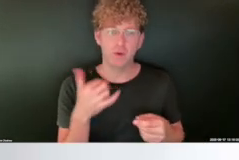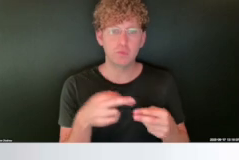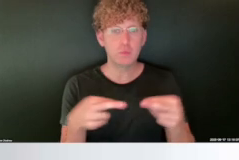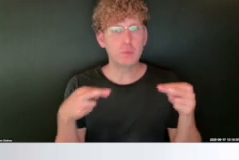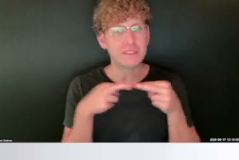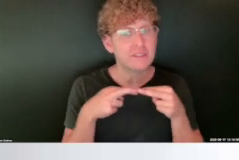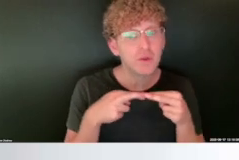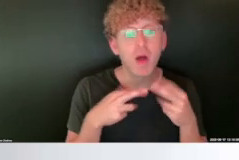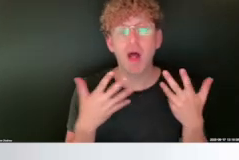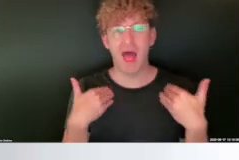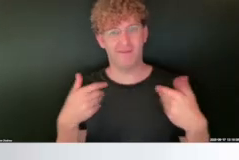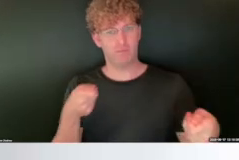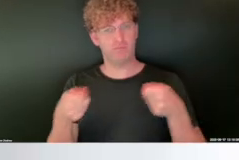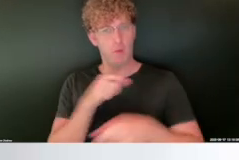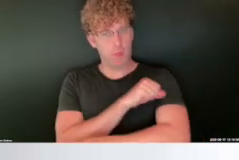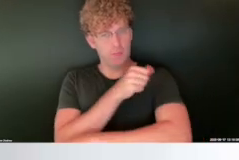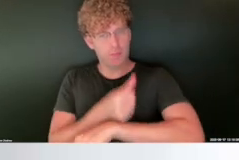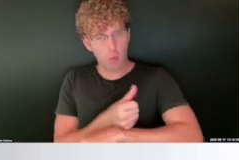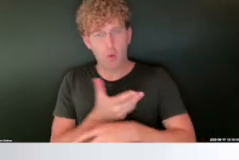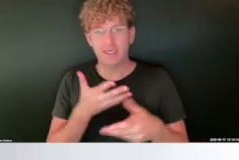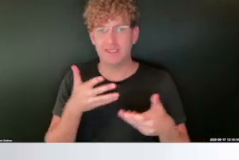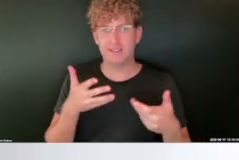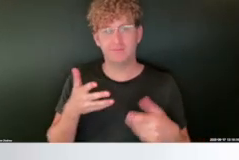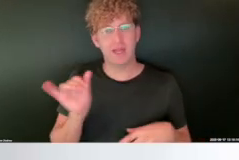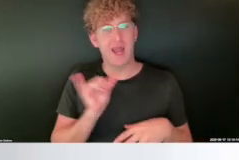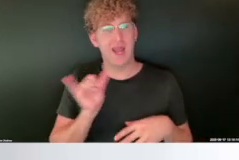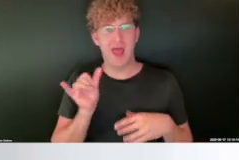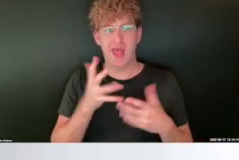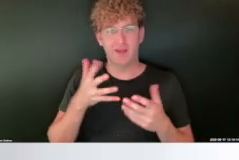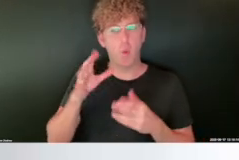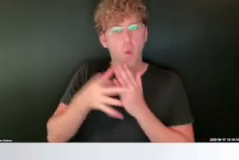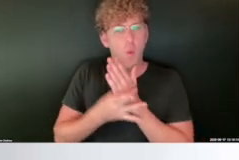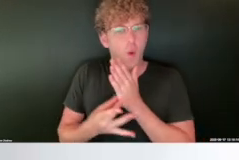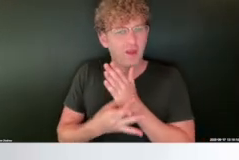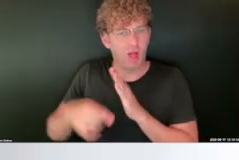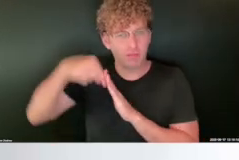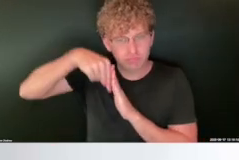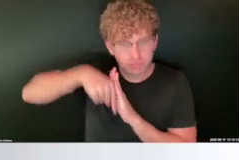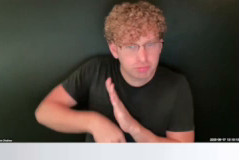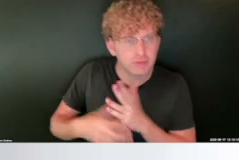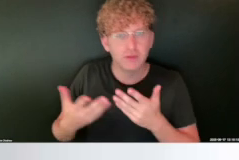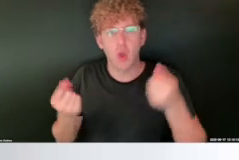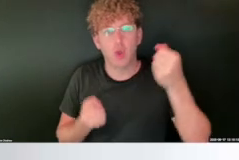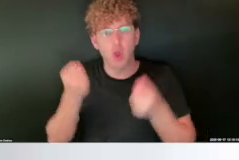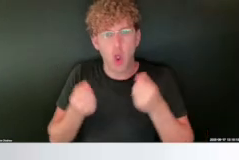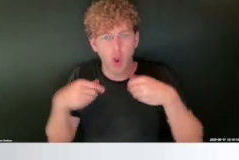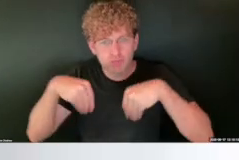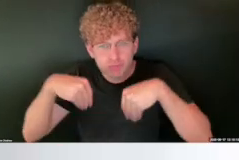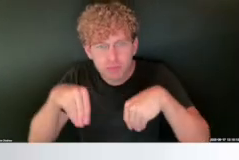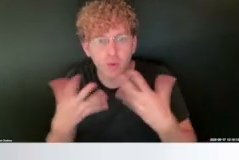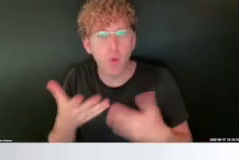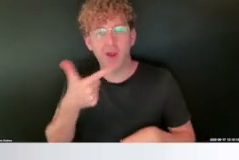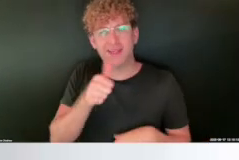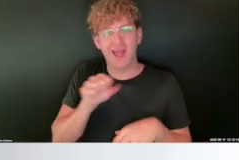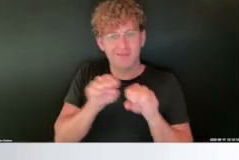sources, such as refineries, automotive shops, and gas stations. CARB sets California's